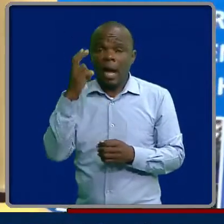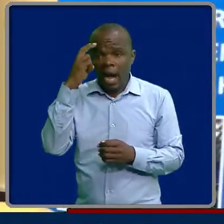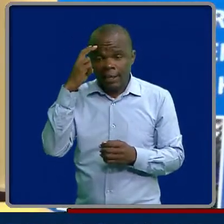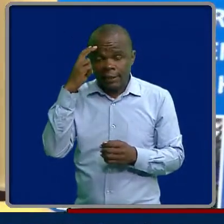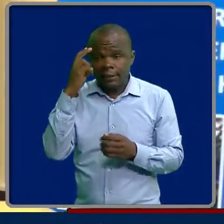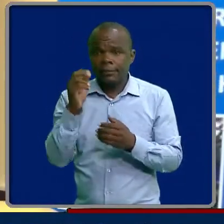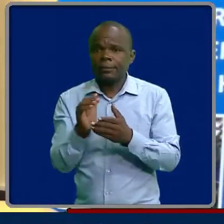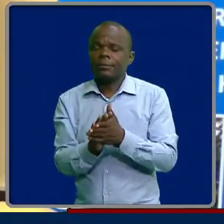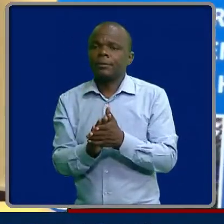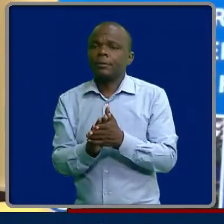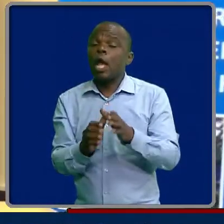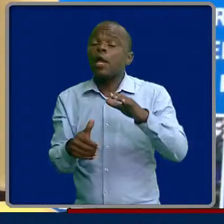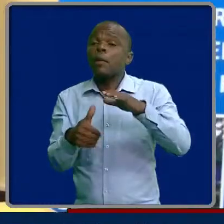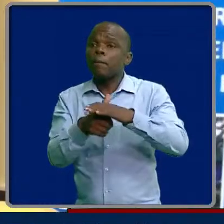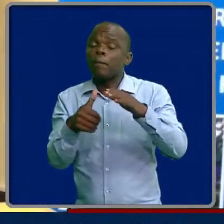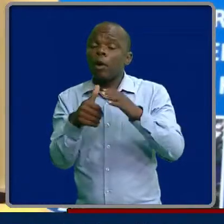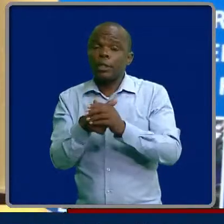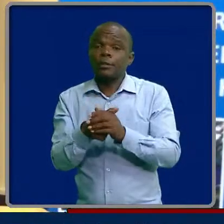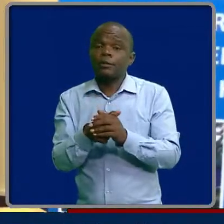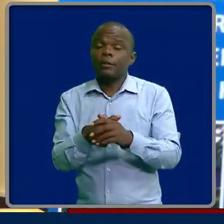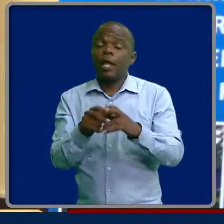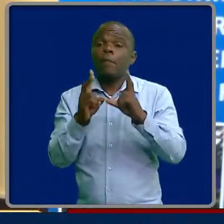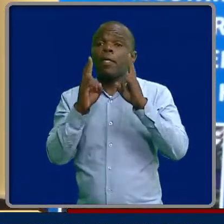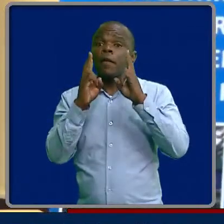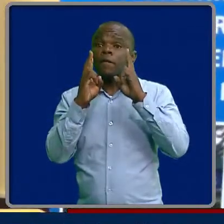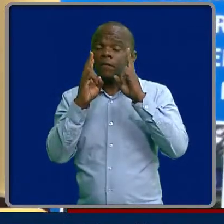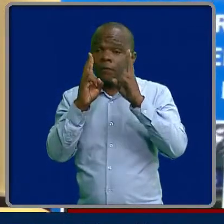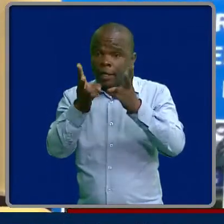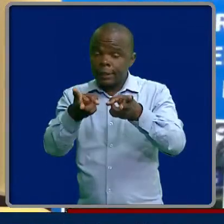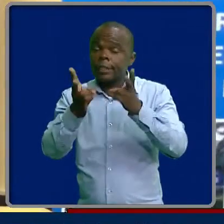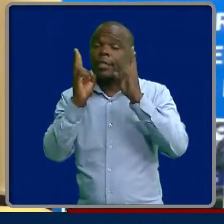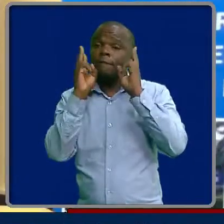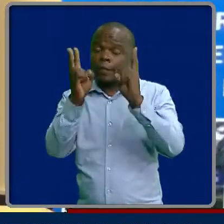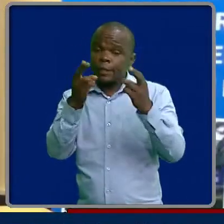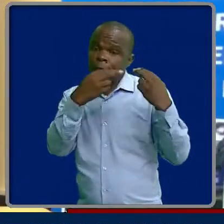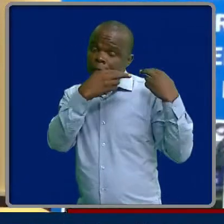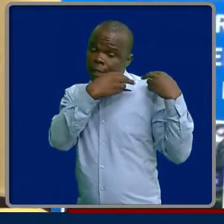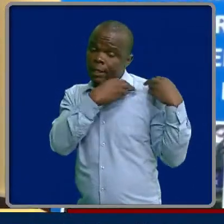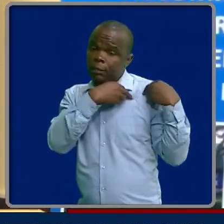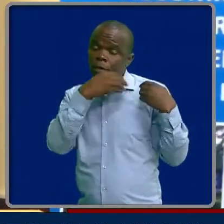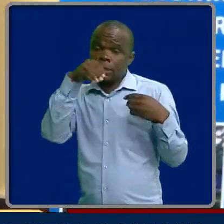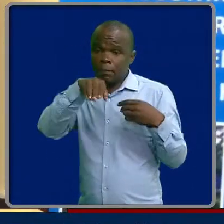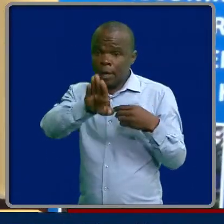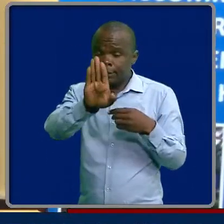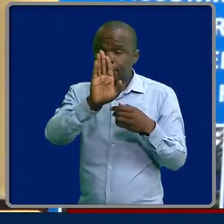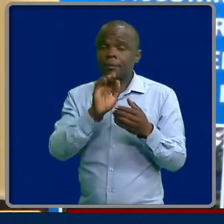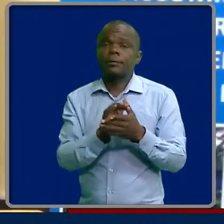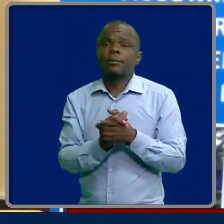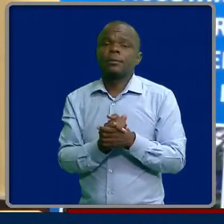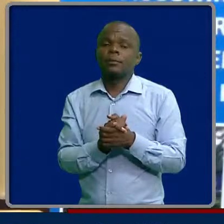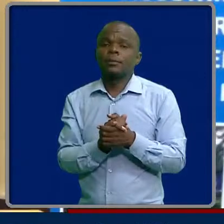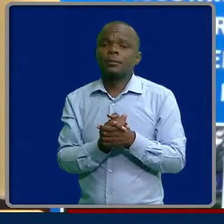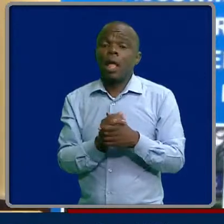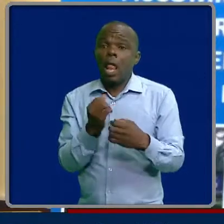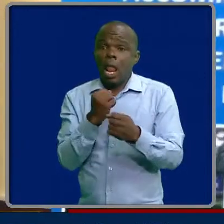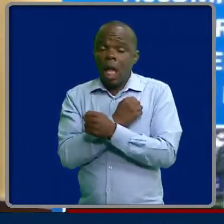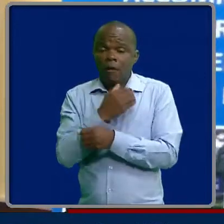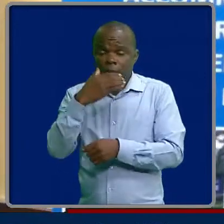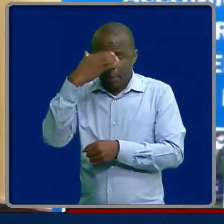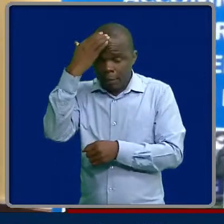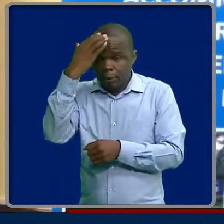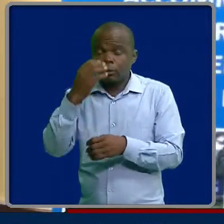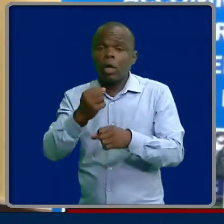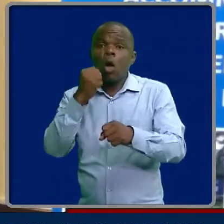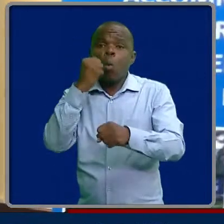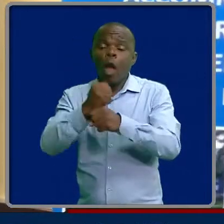can include responsible tourism in this space and in everything that we do here, we would love to, as government, walk hand in